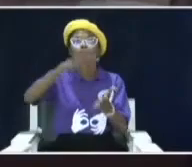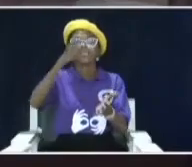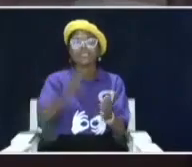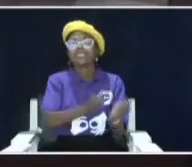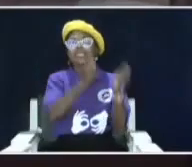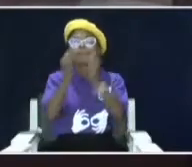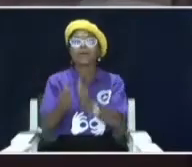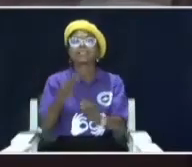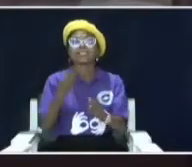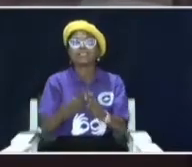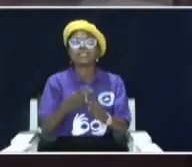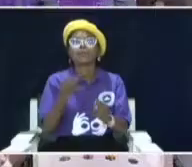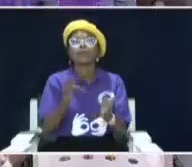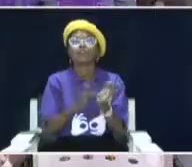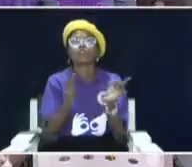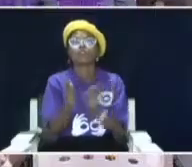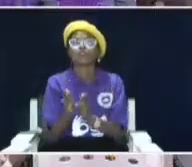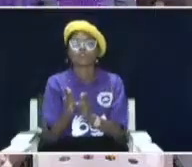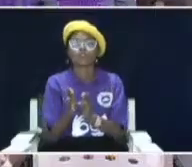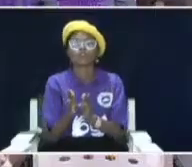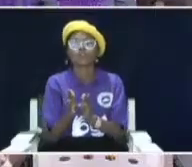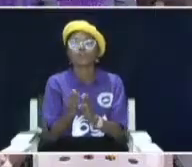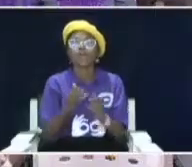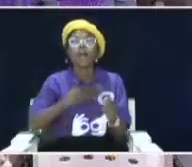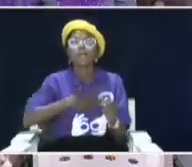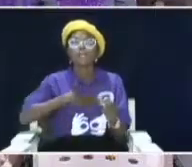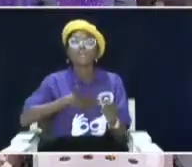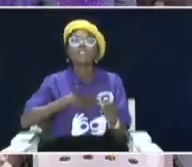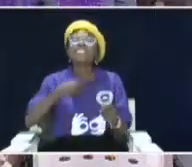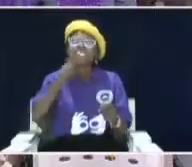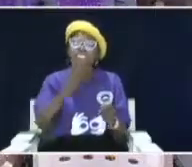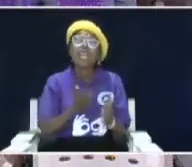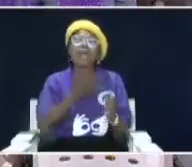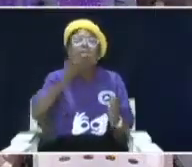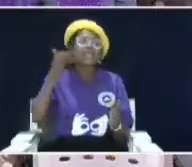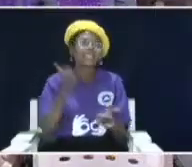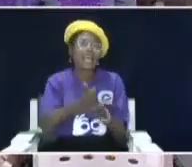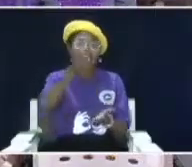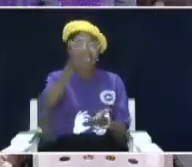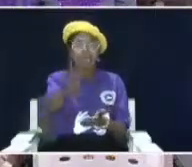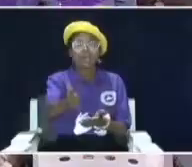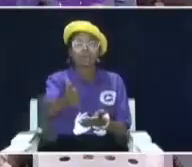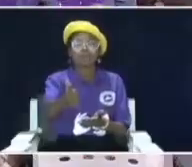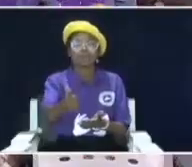the mighty name of Jesus, please say a better amen.